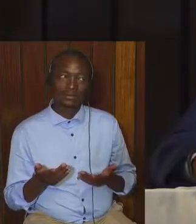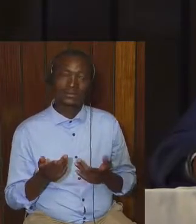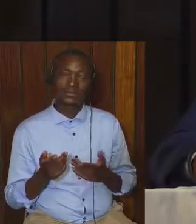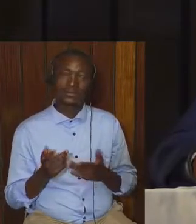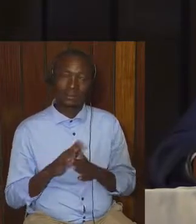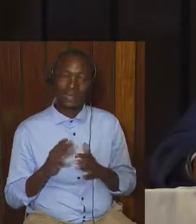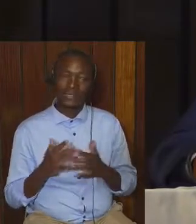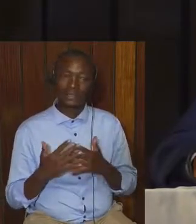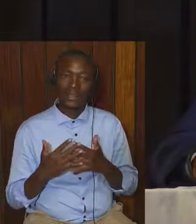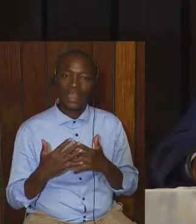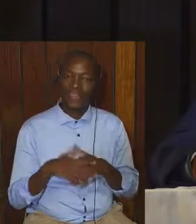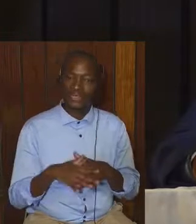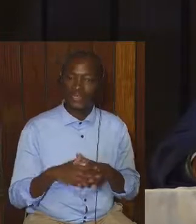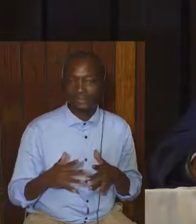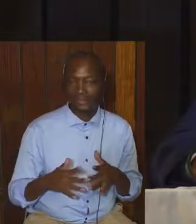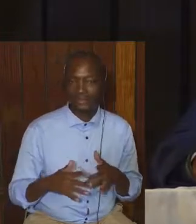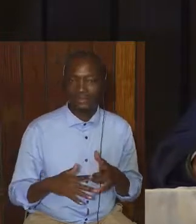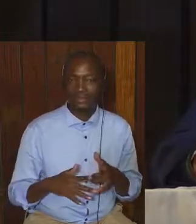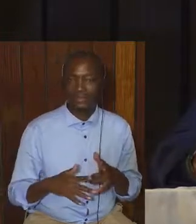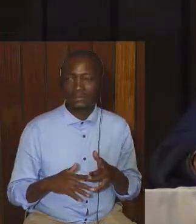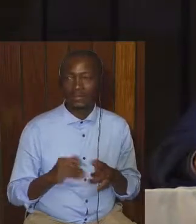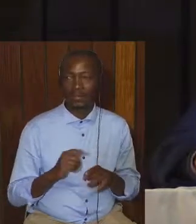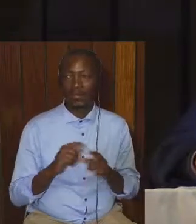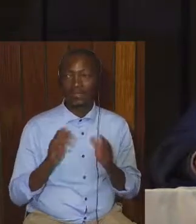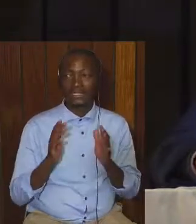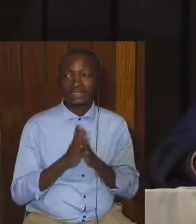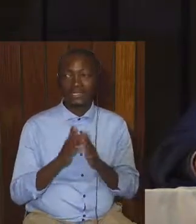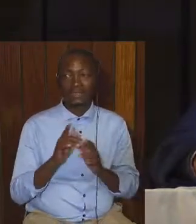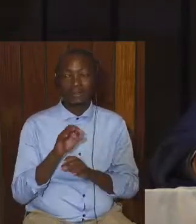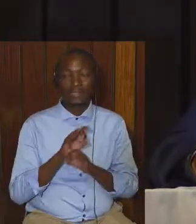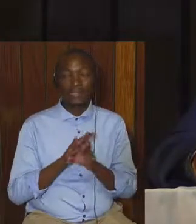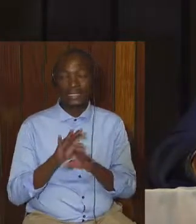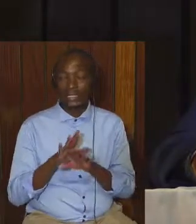be affected, and of the 10% that